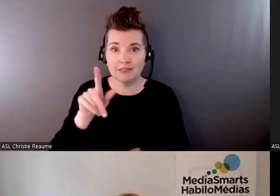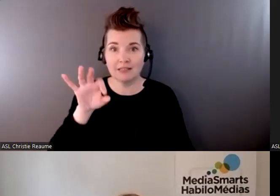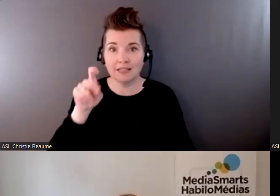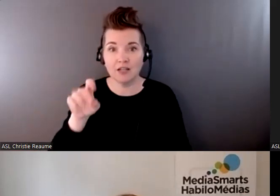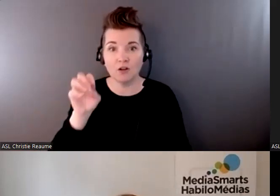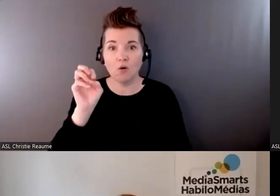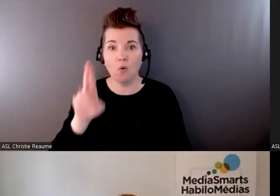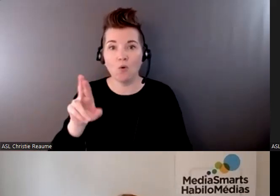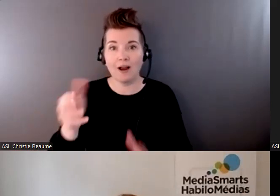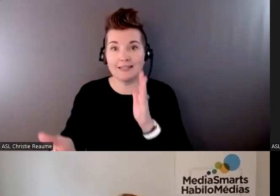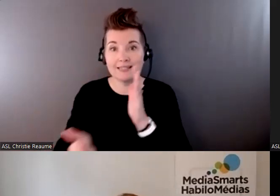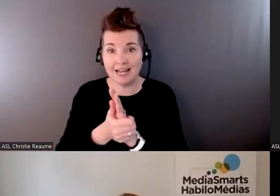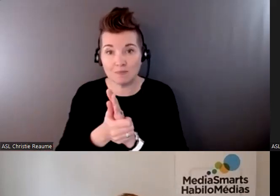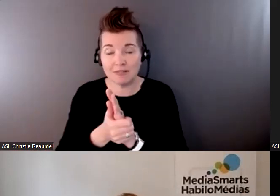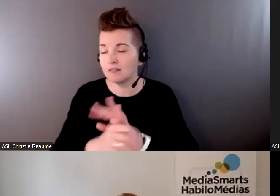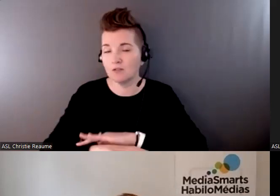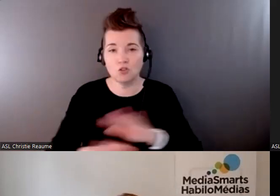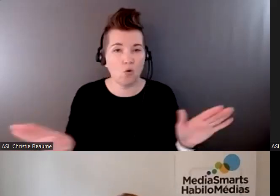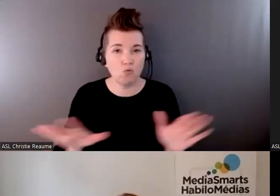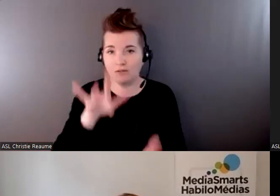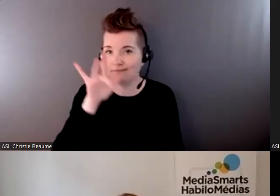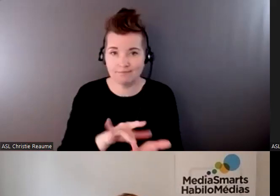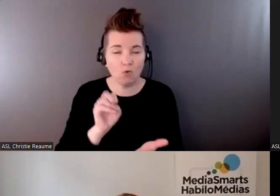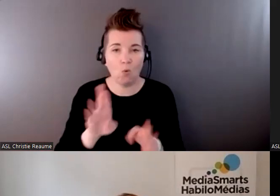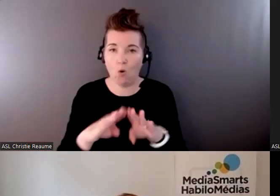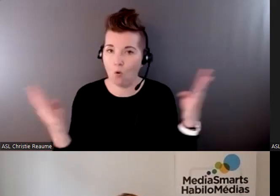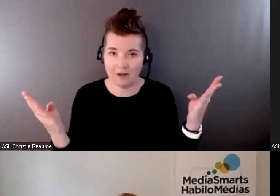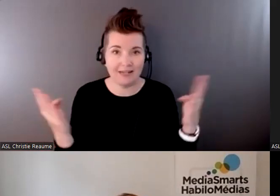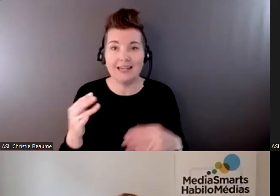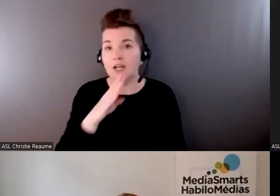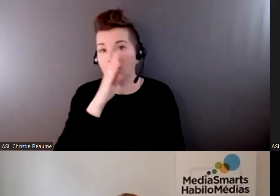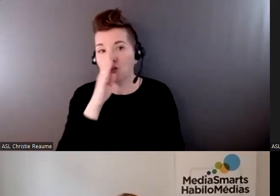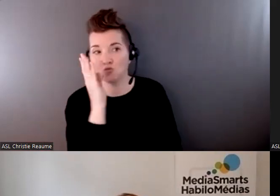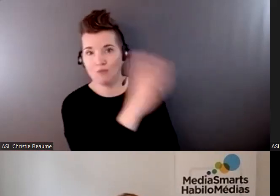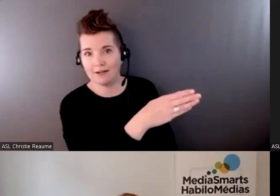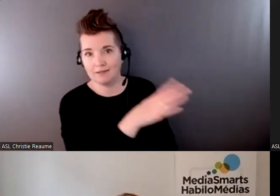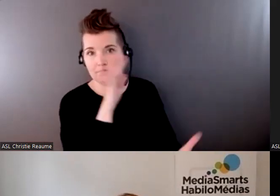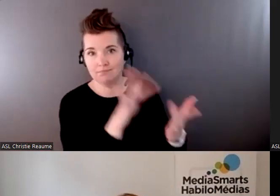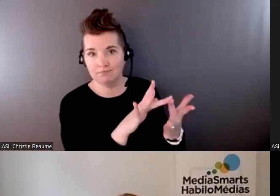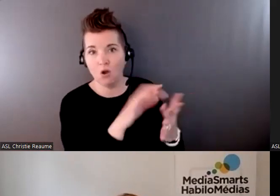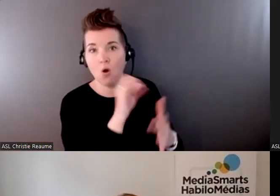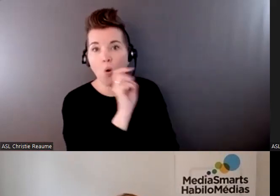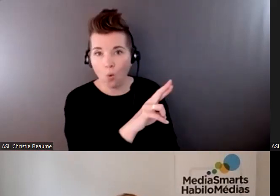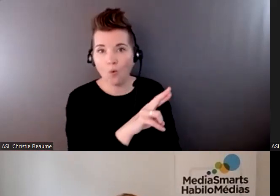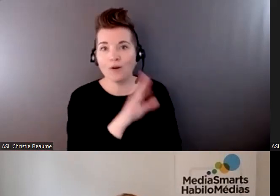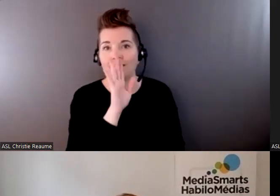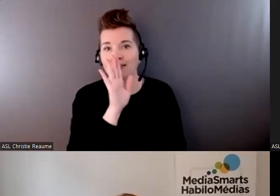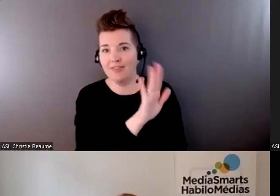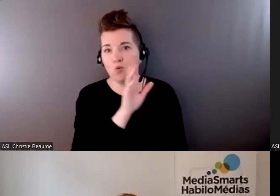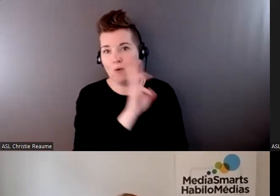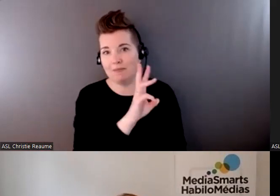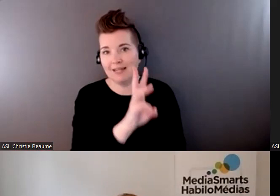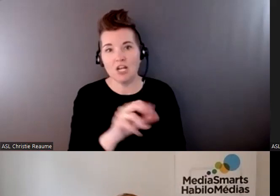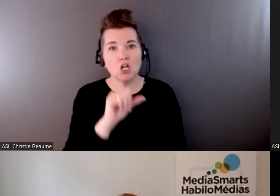when in doubt to contact the person directly who's sending an email if you can or just go directly to the website don't interact